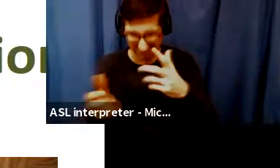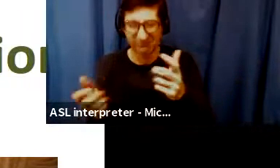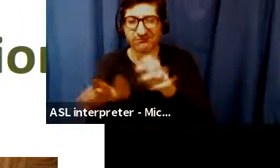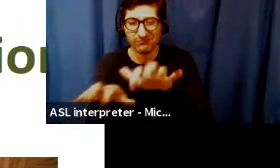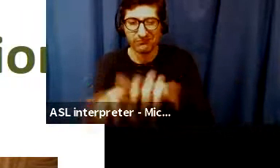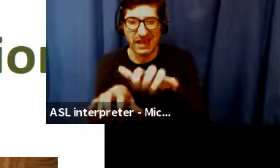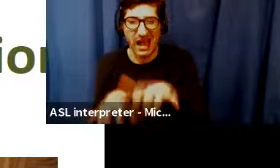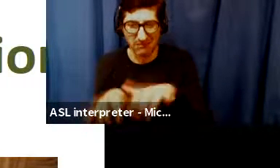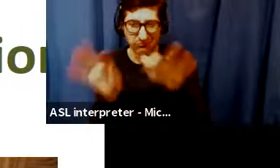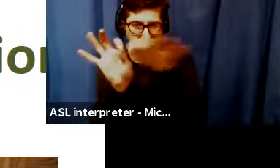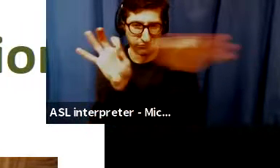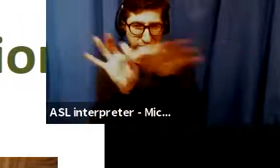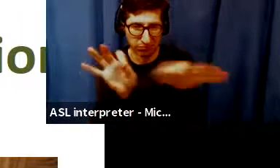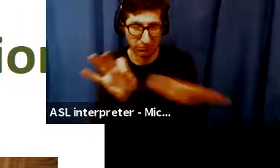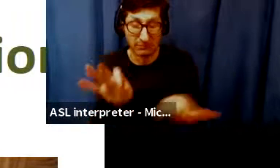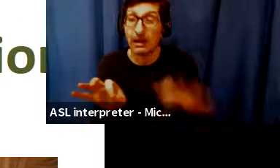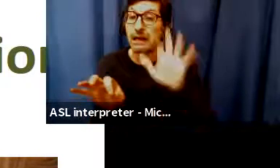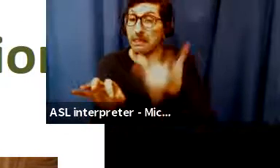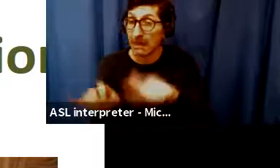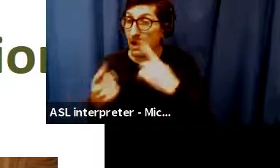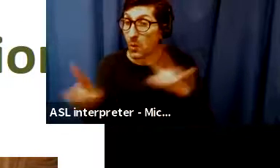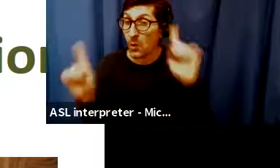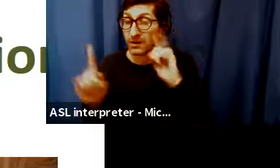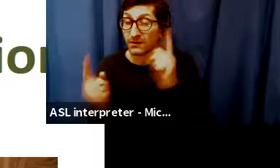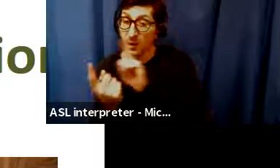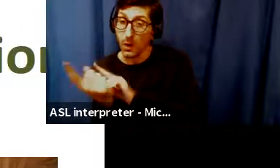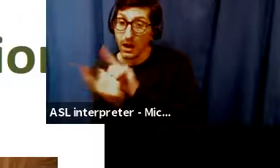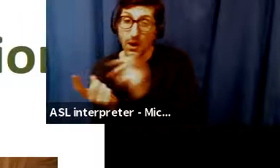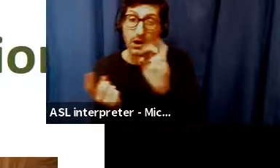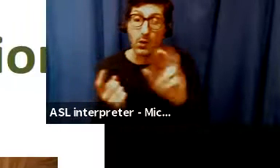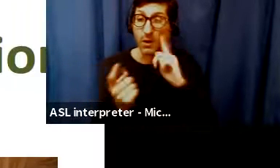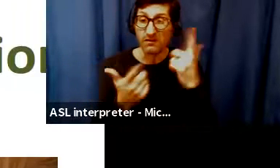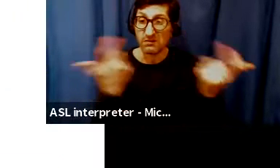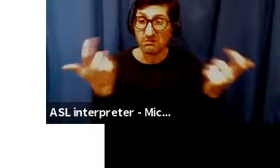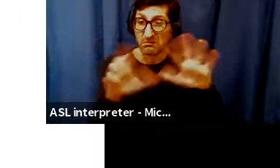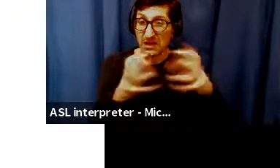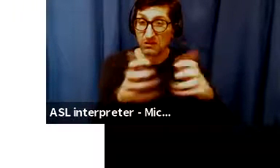It can work one-on-one and in larger settings